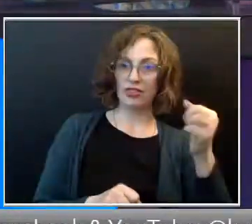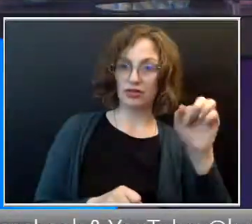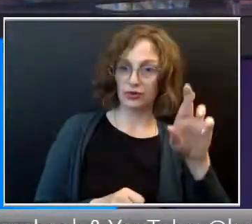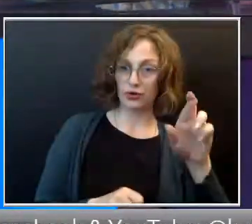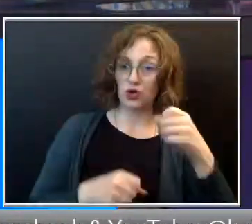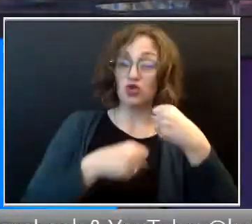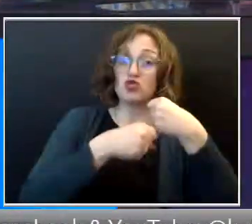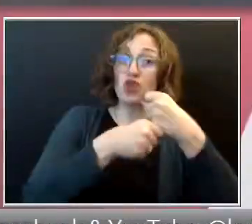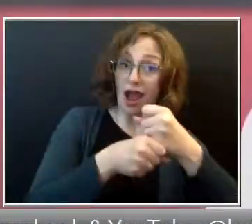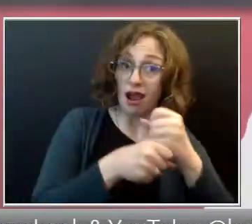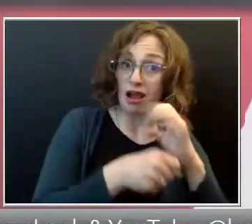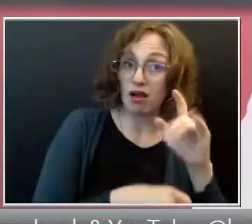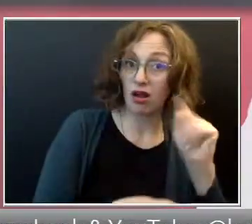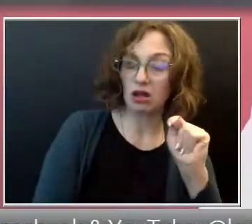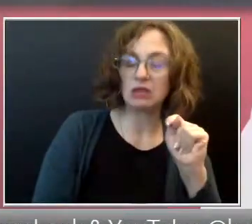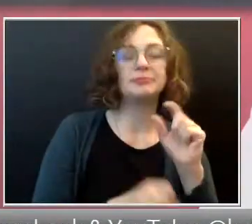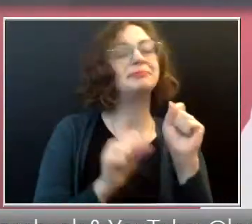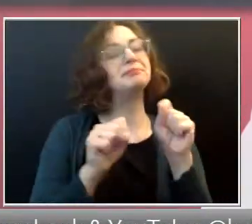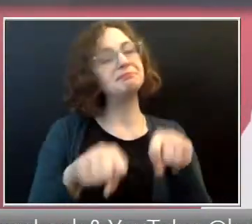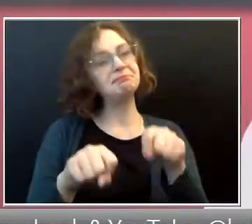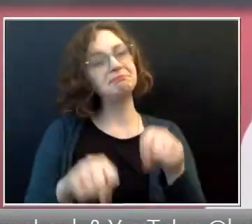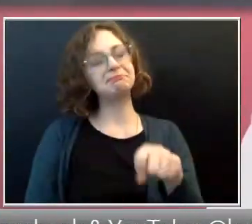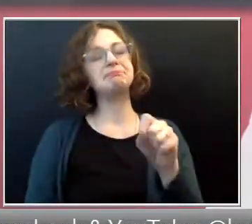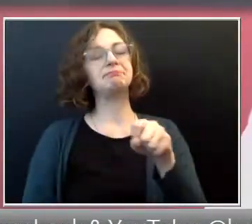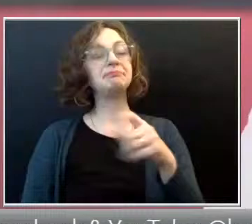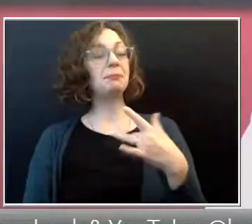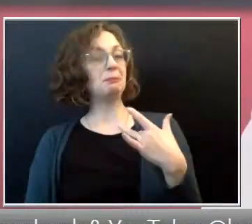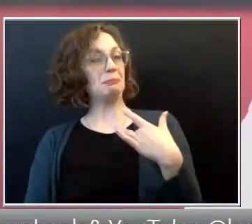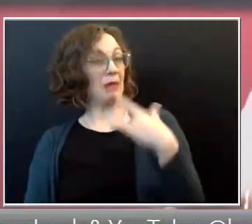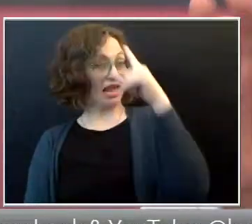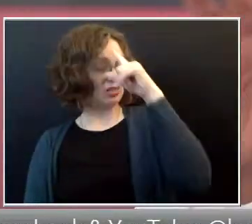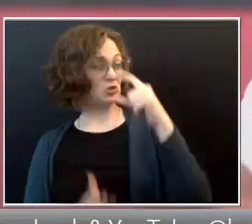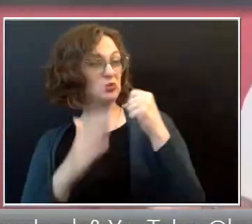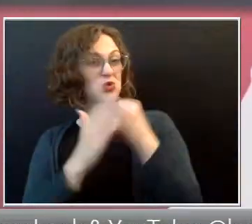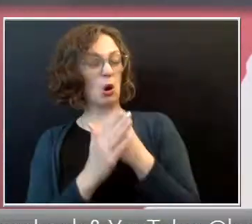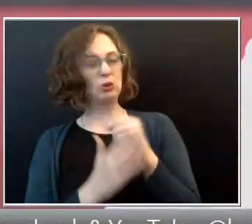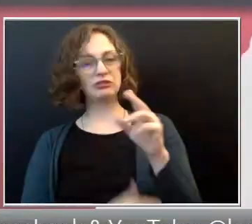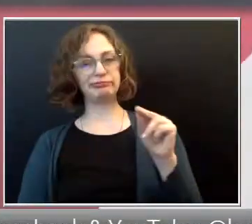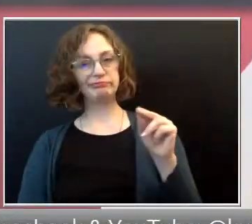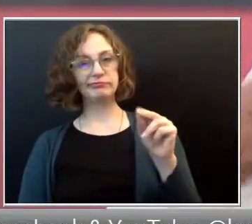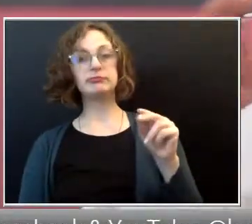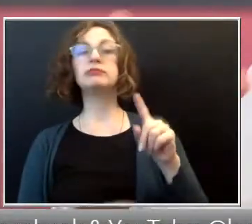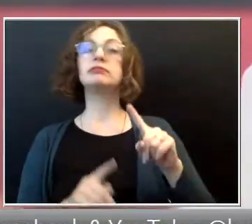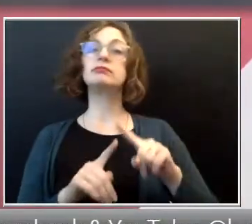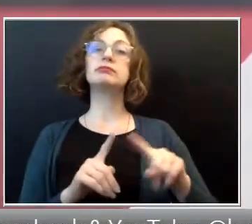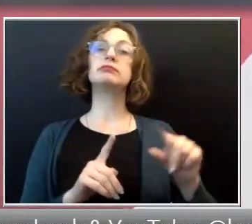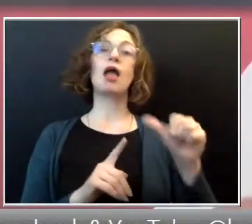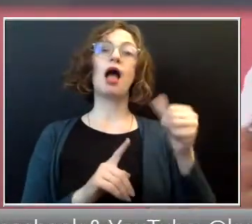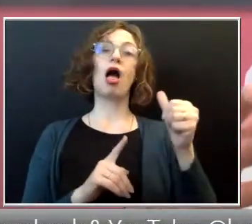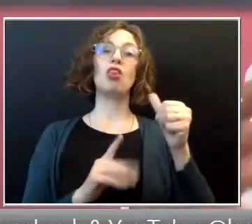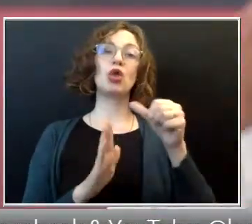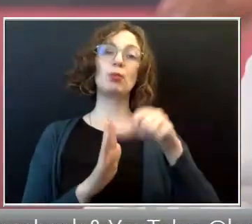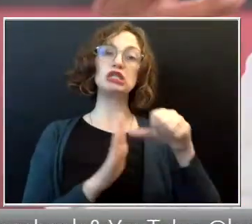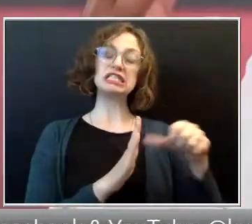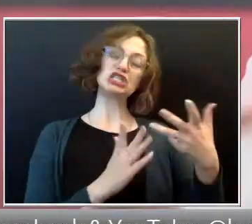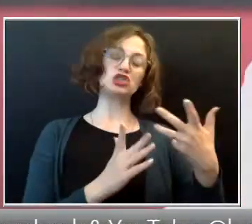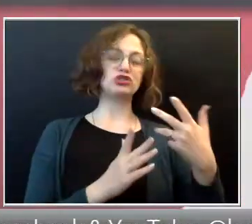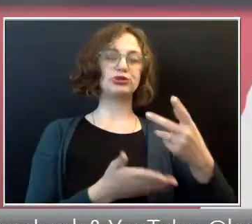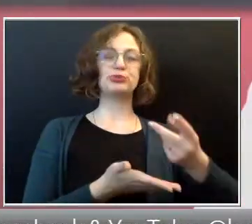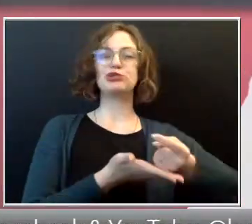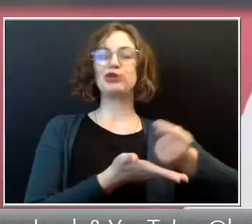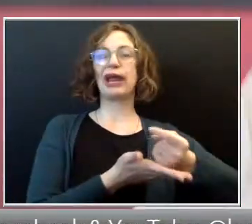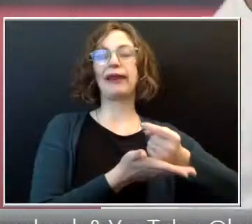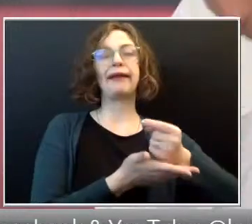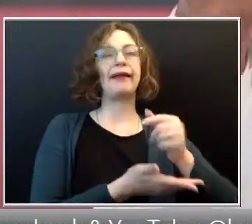yes. Typically in the stroke situation, not so, but there's other procedures we do when we treat aneurysms or do other stenting